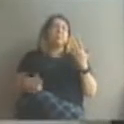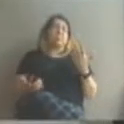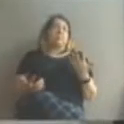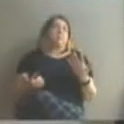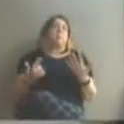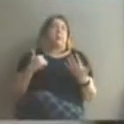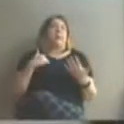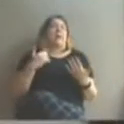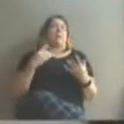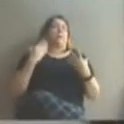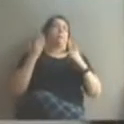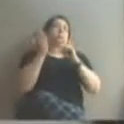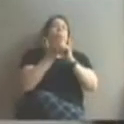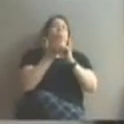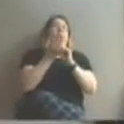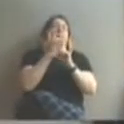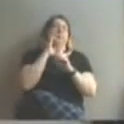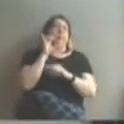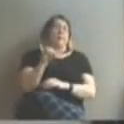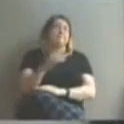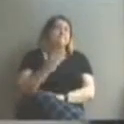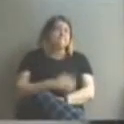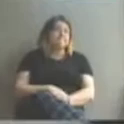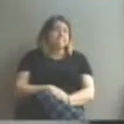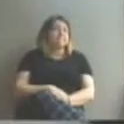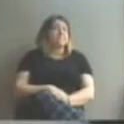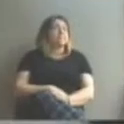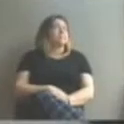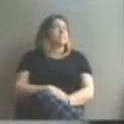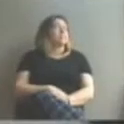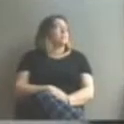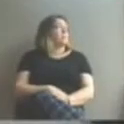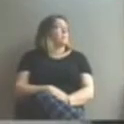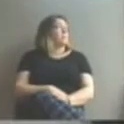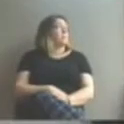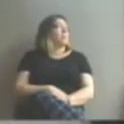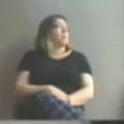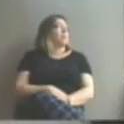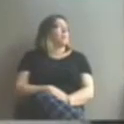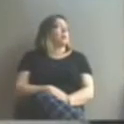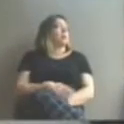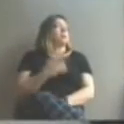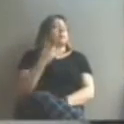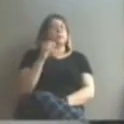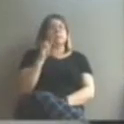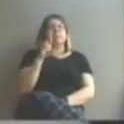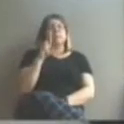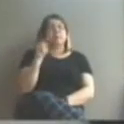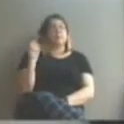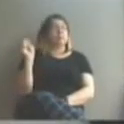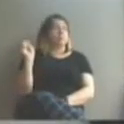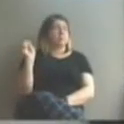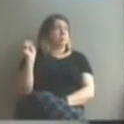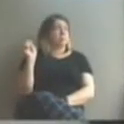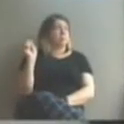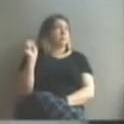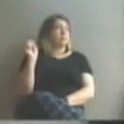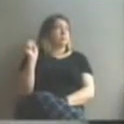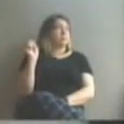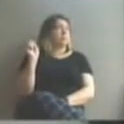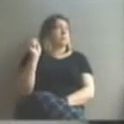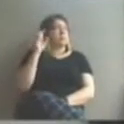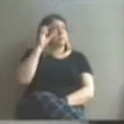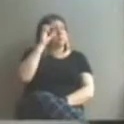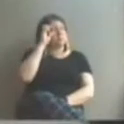I've been kind of sold on all that. So before I turn it over to you, Member Horn had a question, do